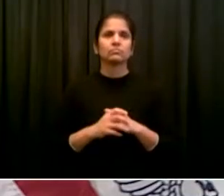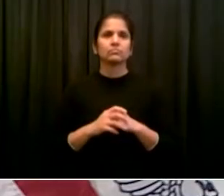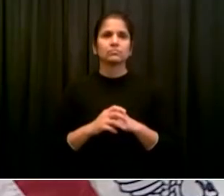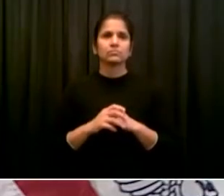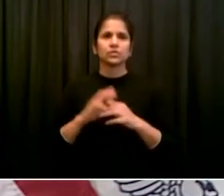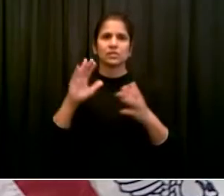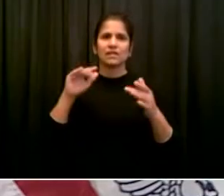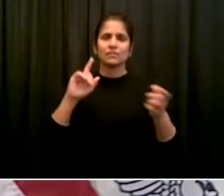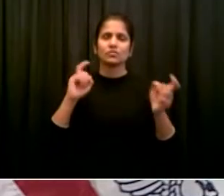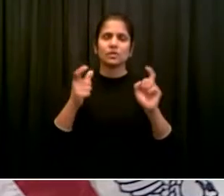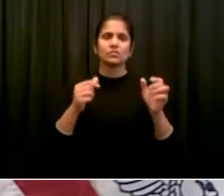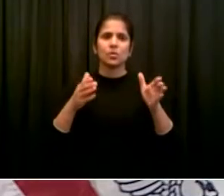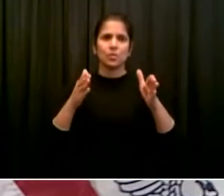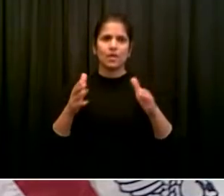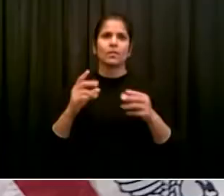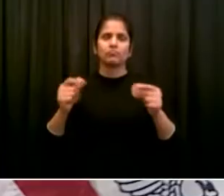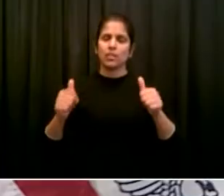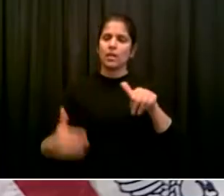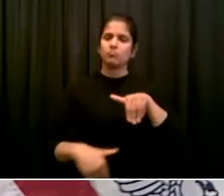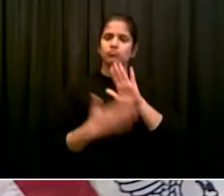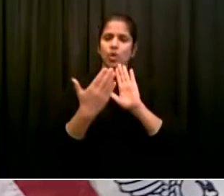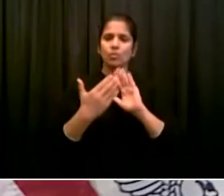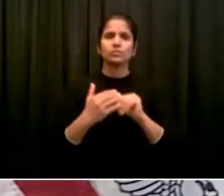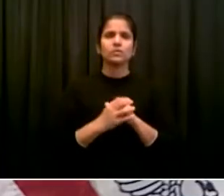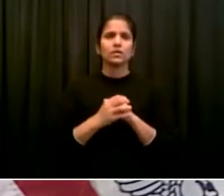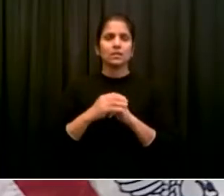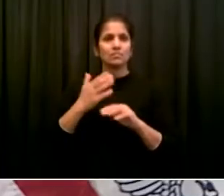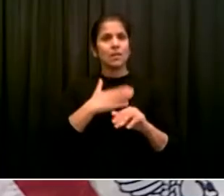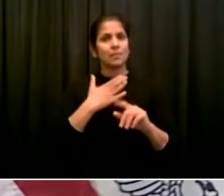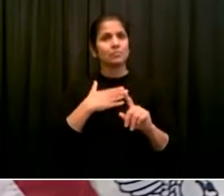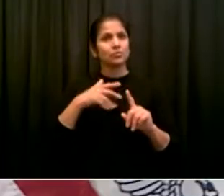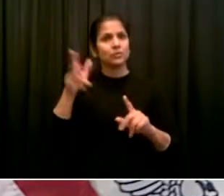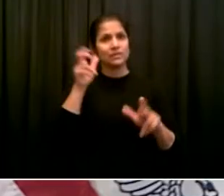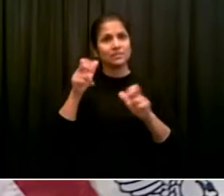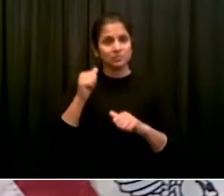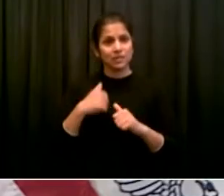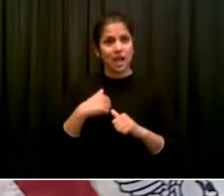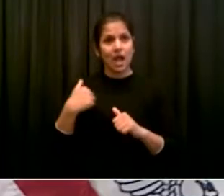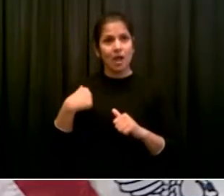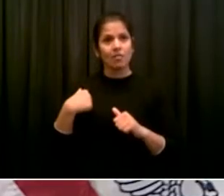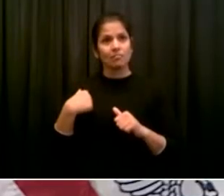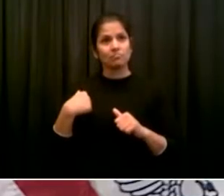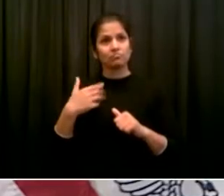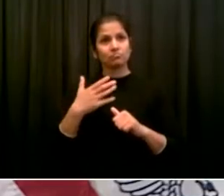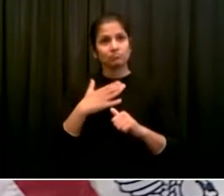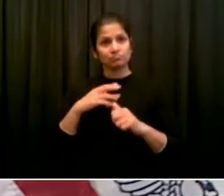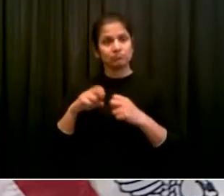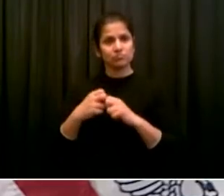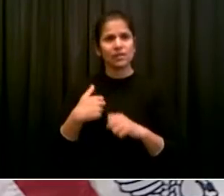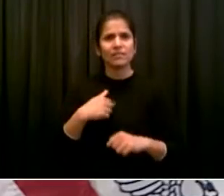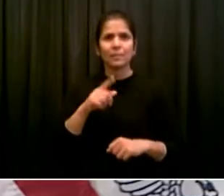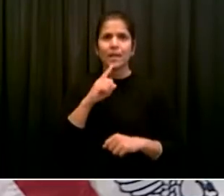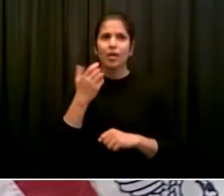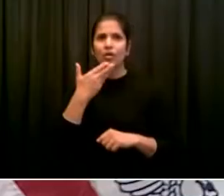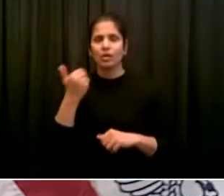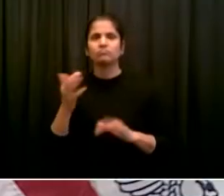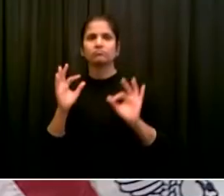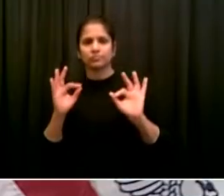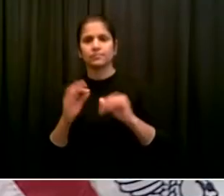approach things if they feel they're being heard. Go ahead. Last question for today goes to Henry from Bloomberg.